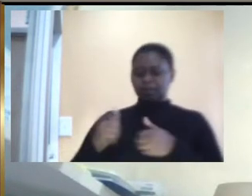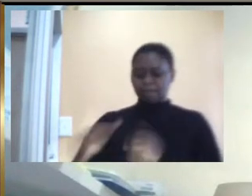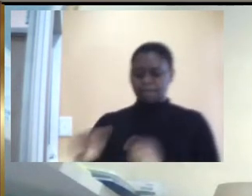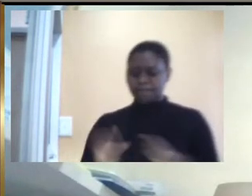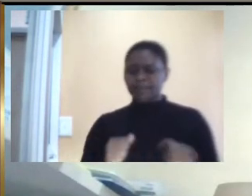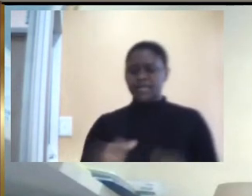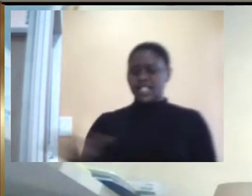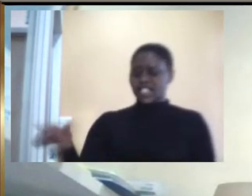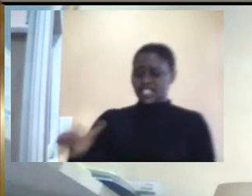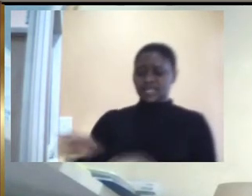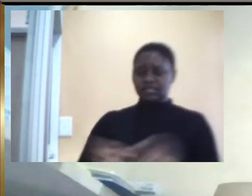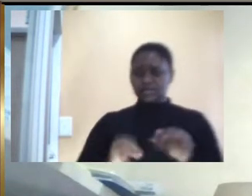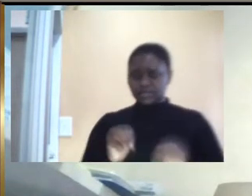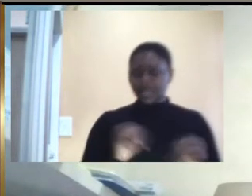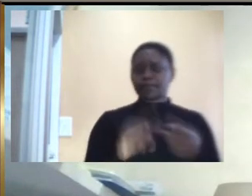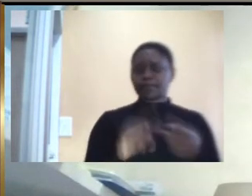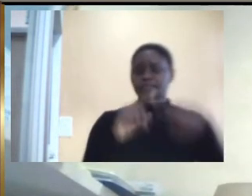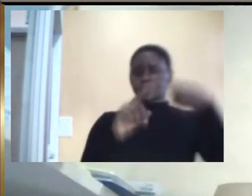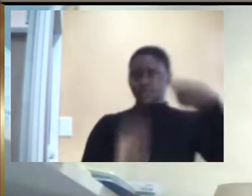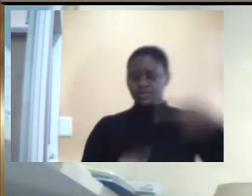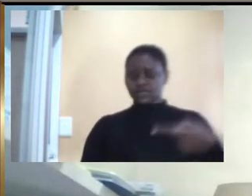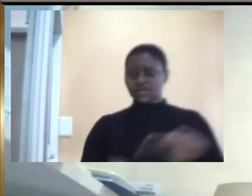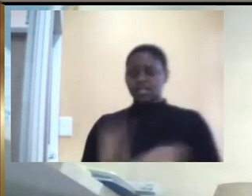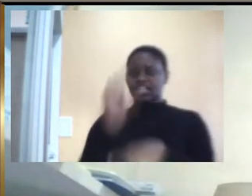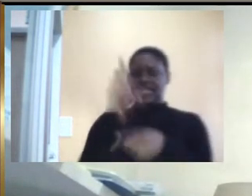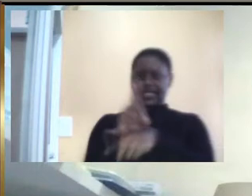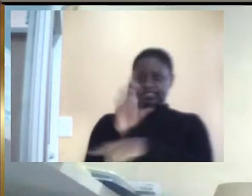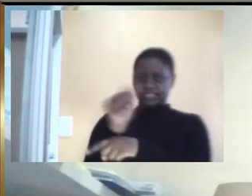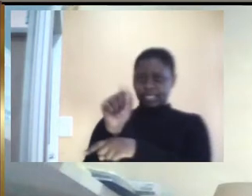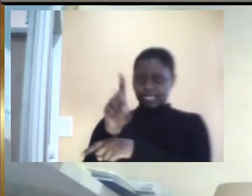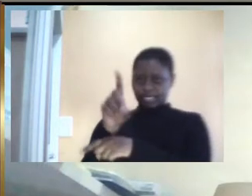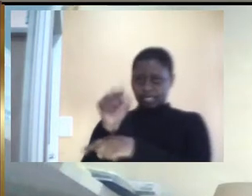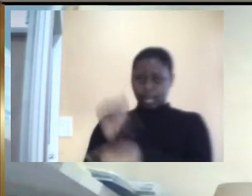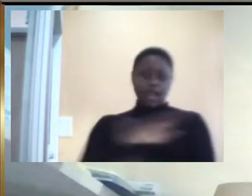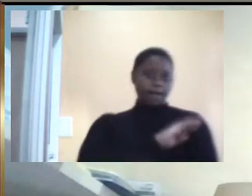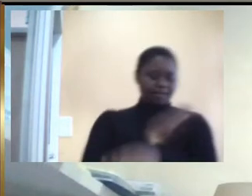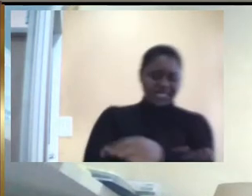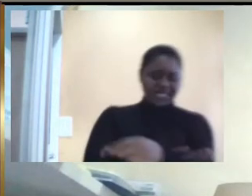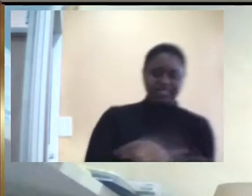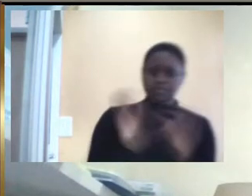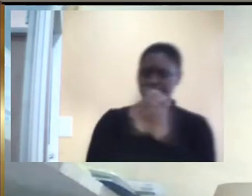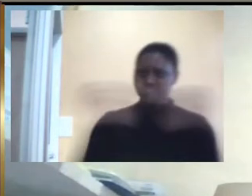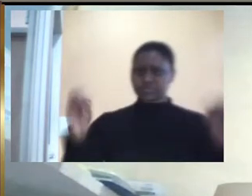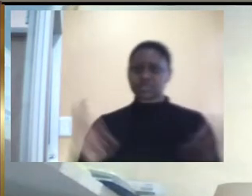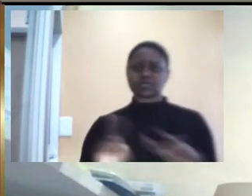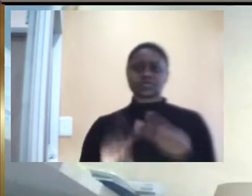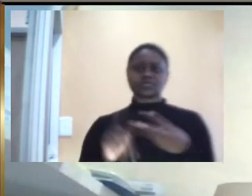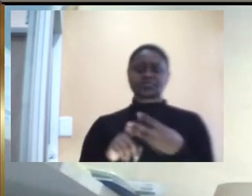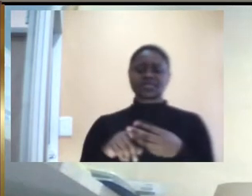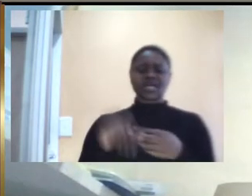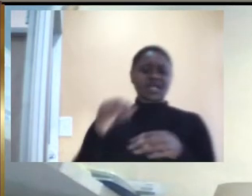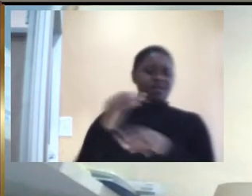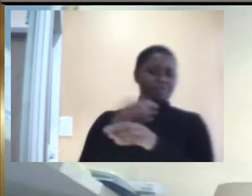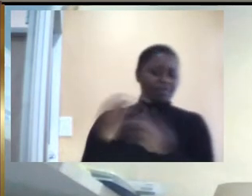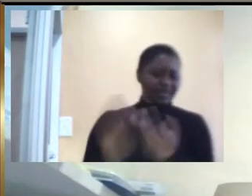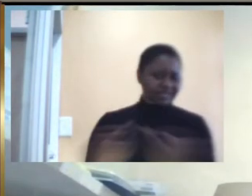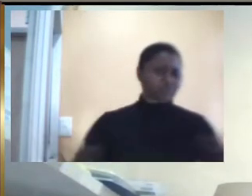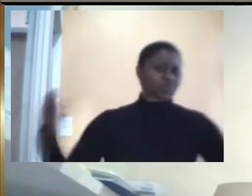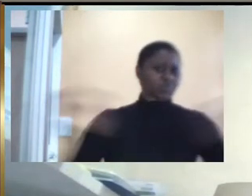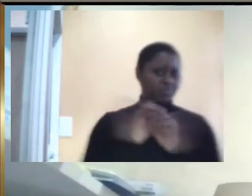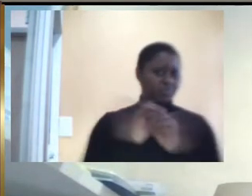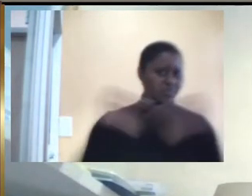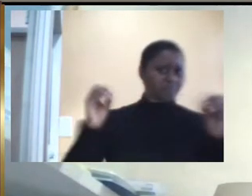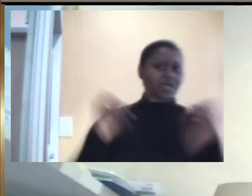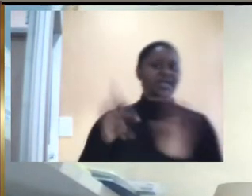management, SLM, namely lack of data, low capacities and awareness for SLM, insufficient sectoral coordination and